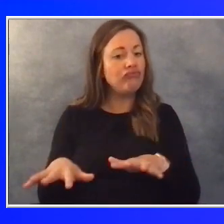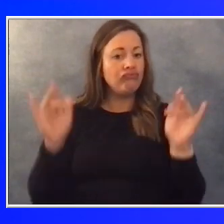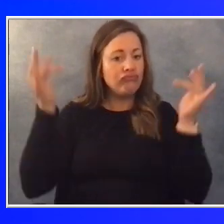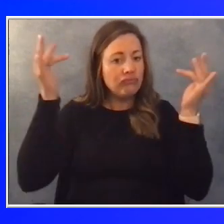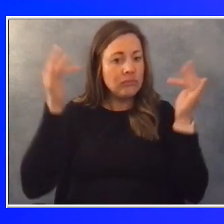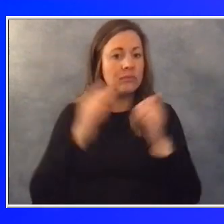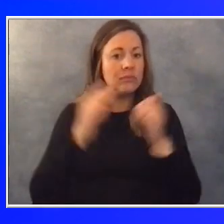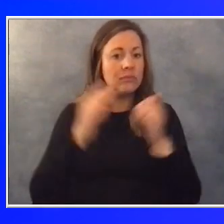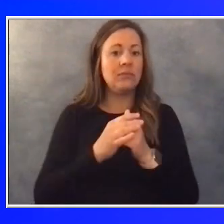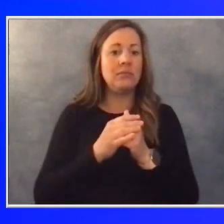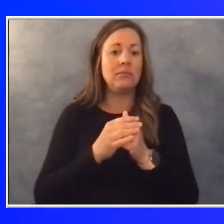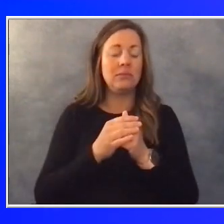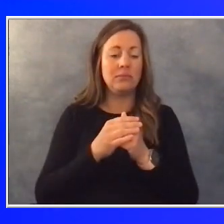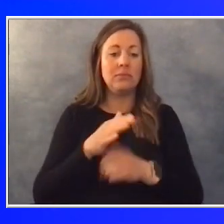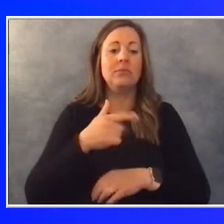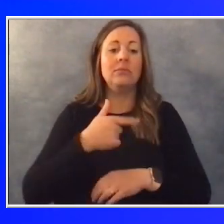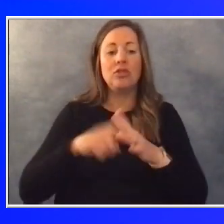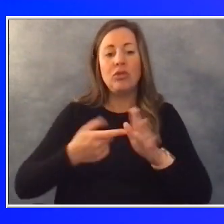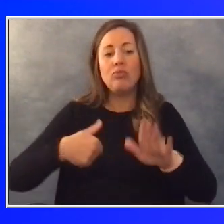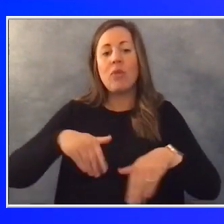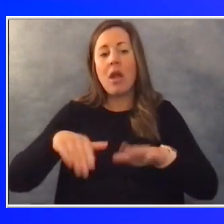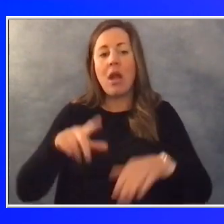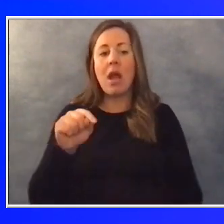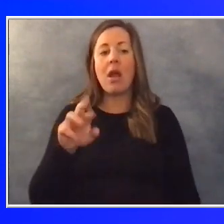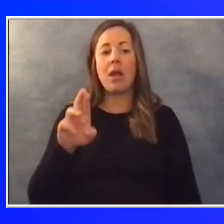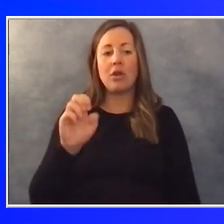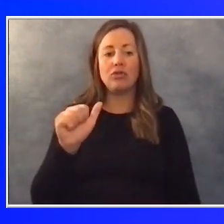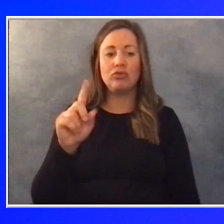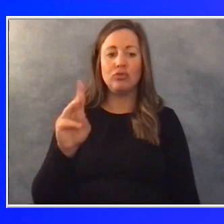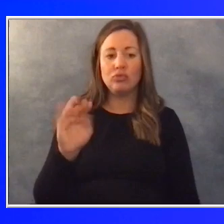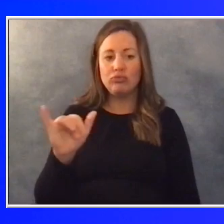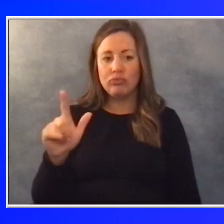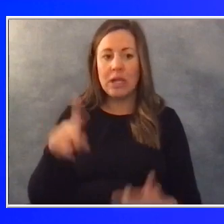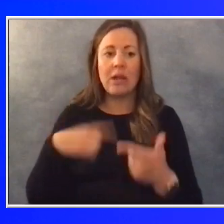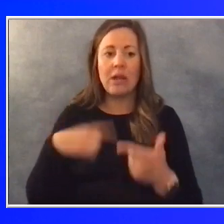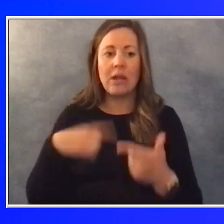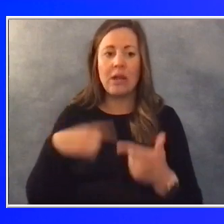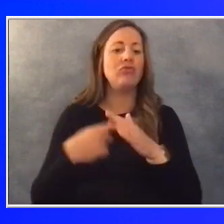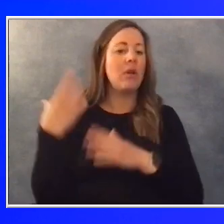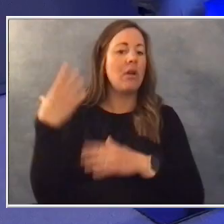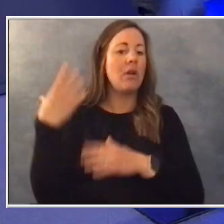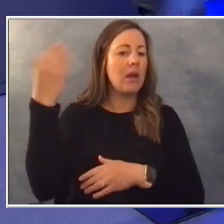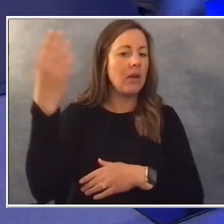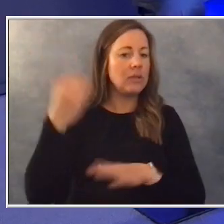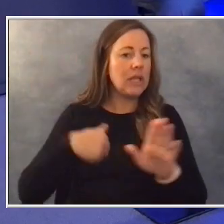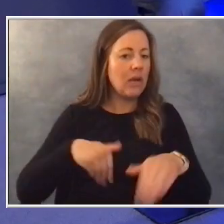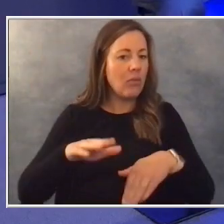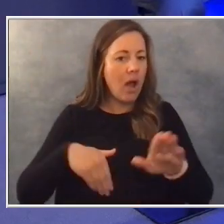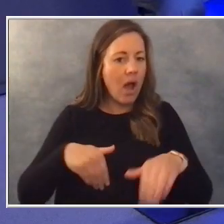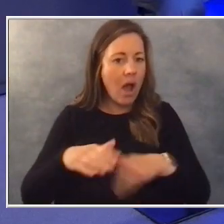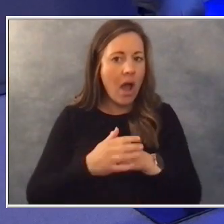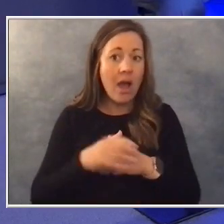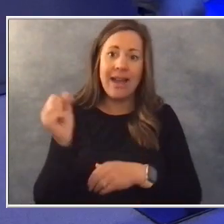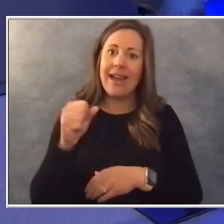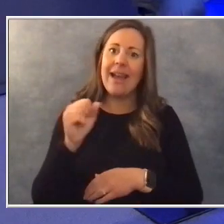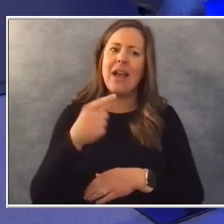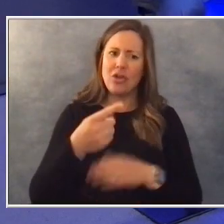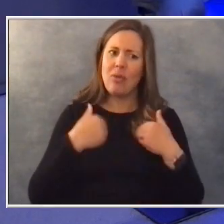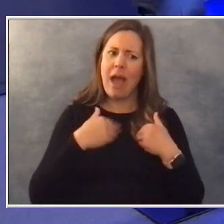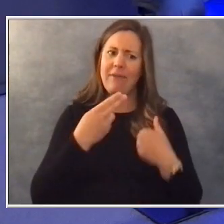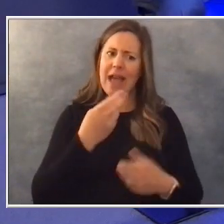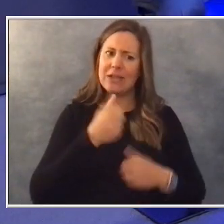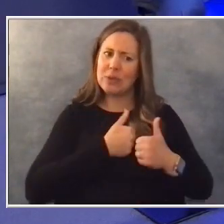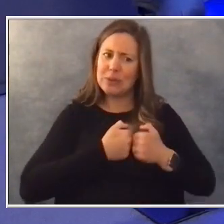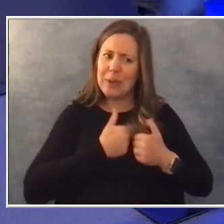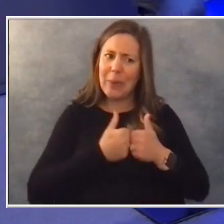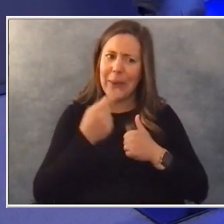steps up on a treadmill, and then we started walking outdoors. And I was going to say, you got your high school sweetheart by your side. She's probably keeping